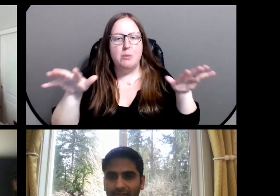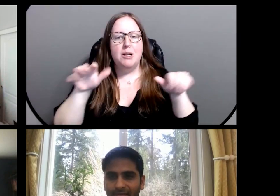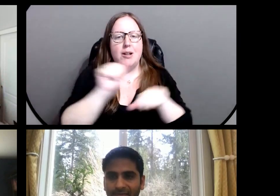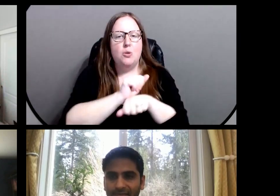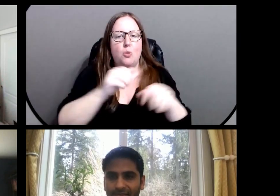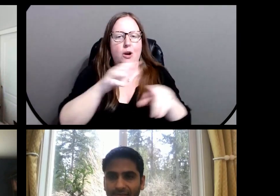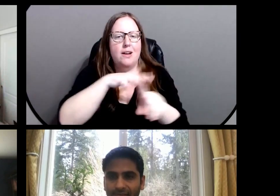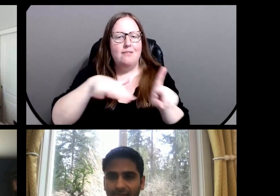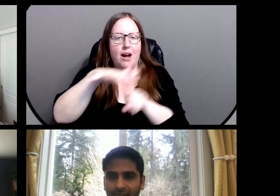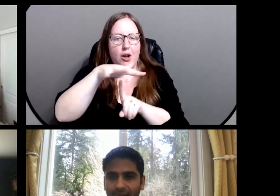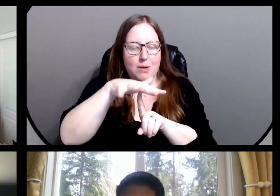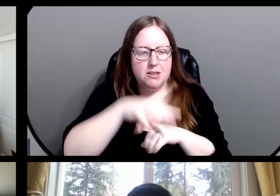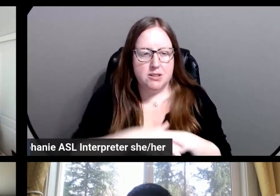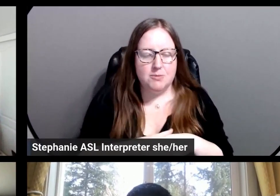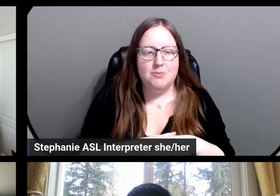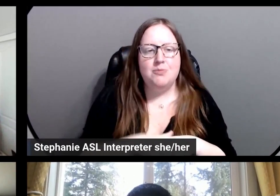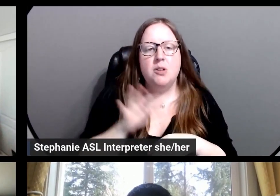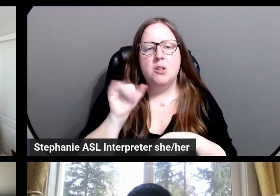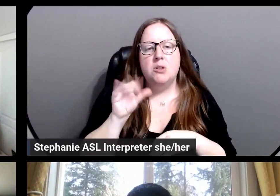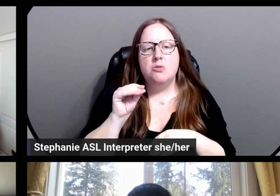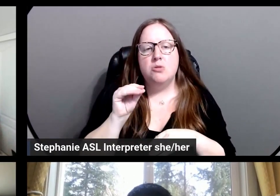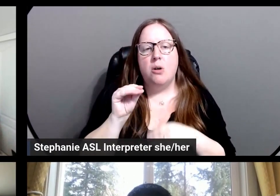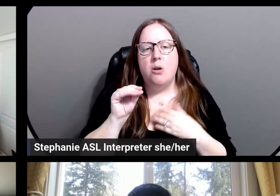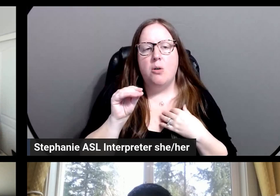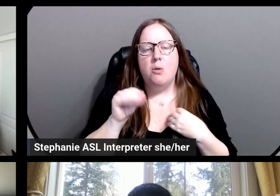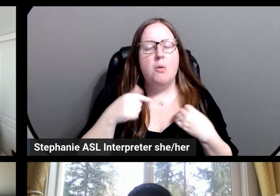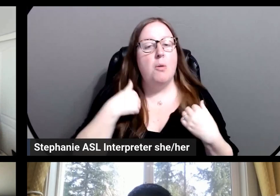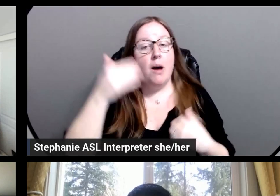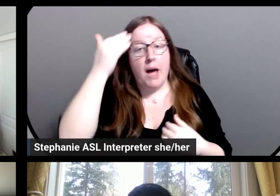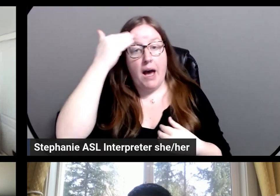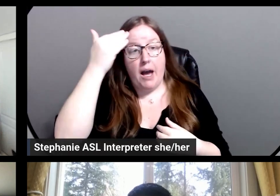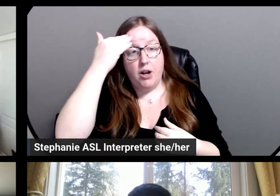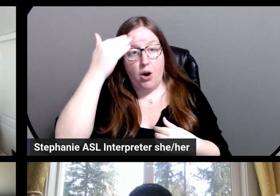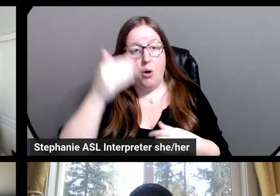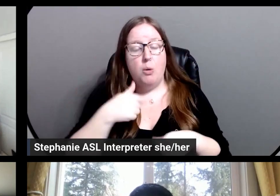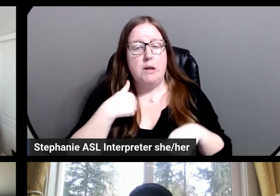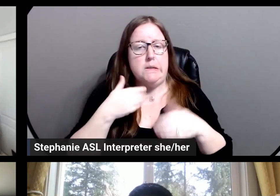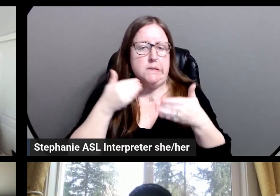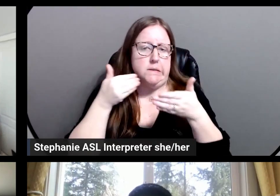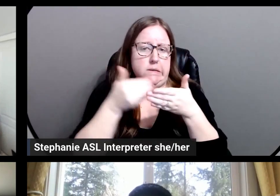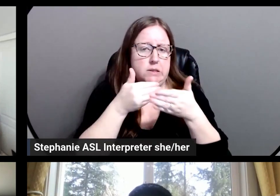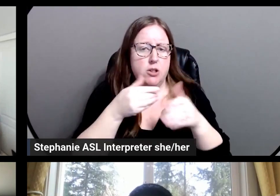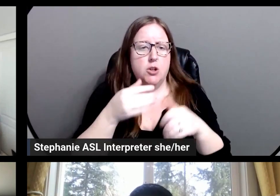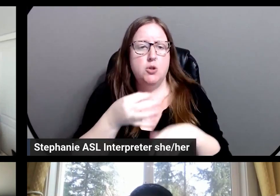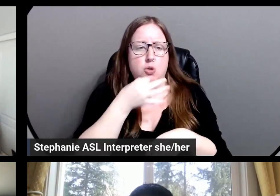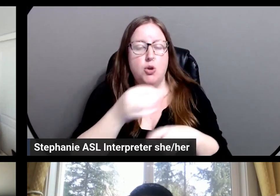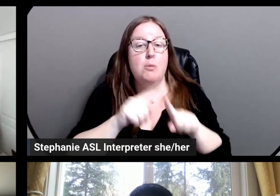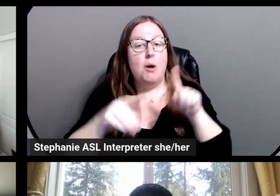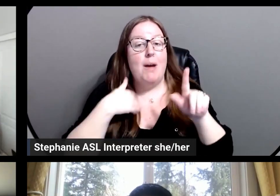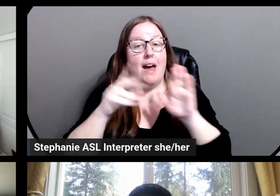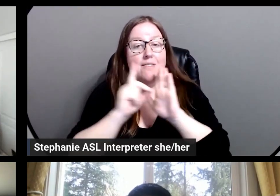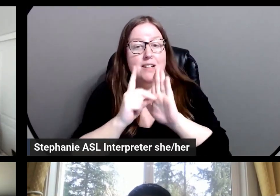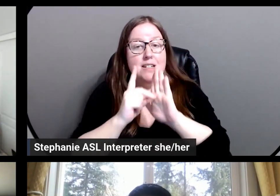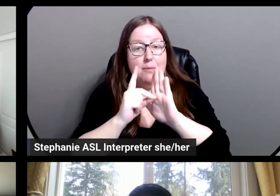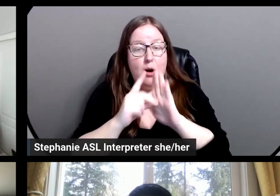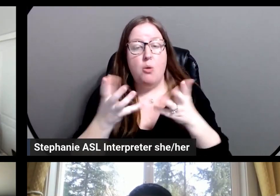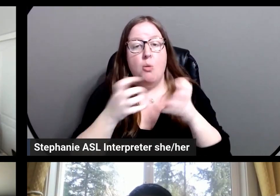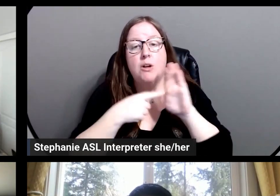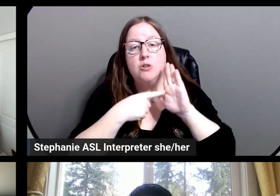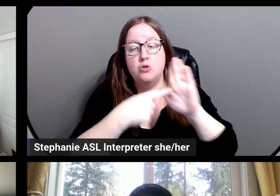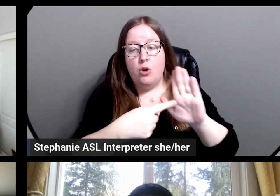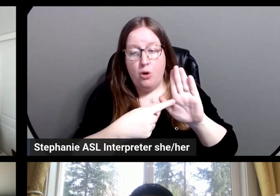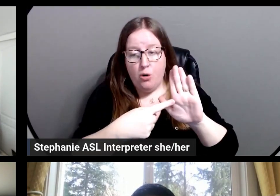right? So I know we're coming up on time, but we have a demonstration real quick that we want to